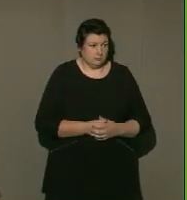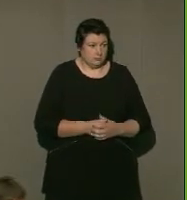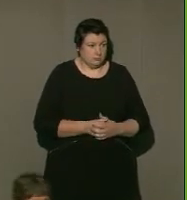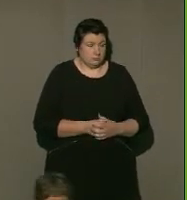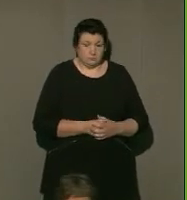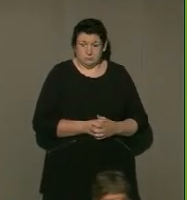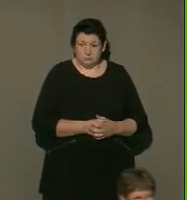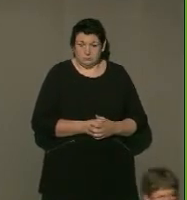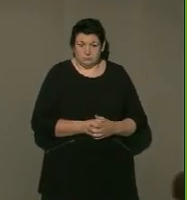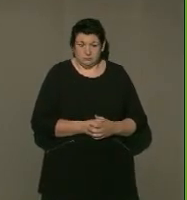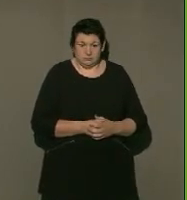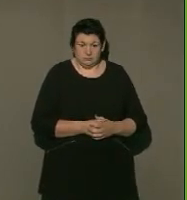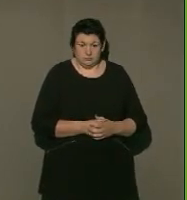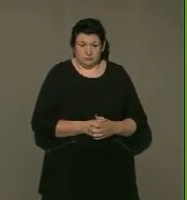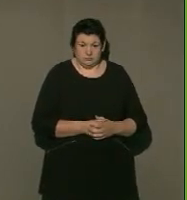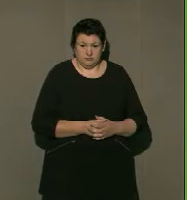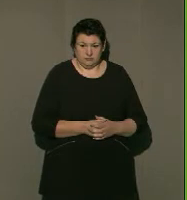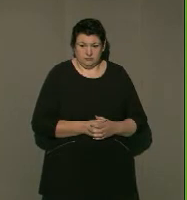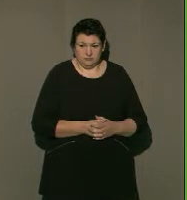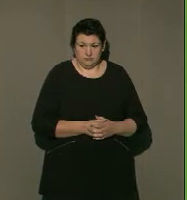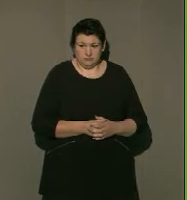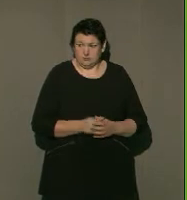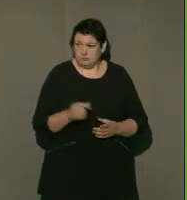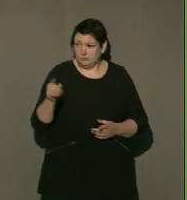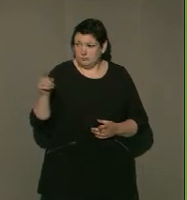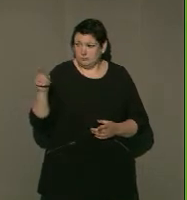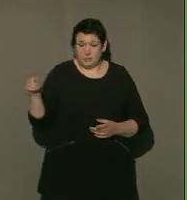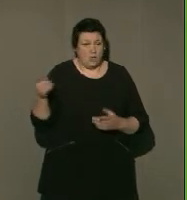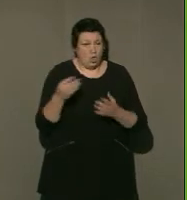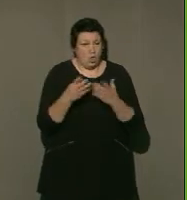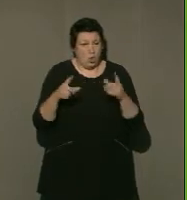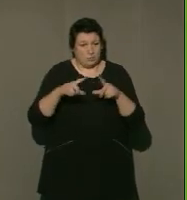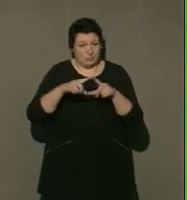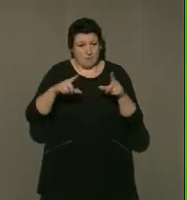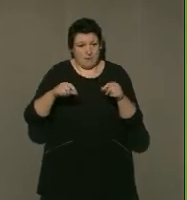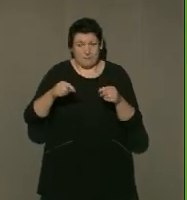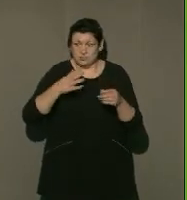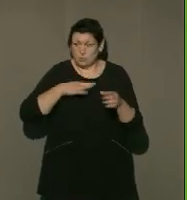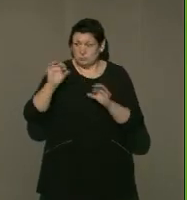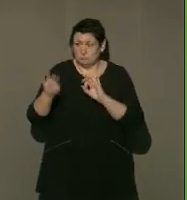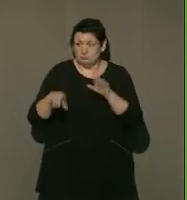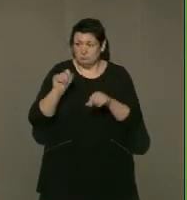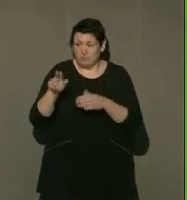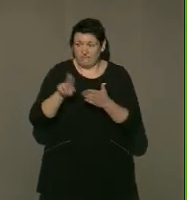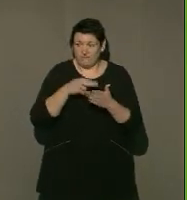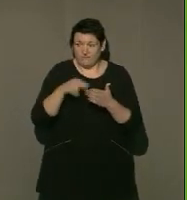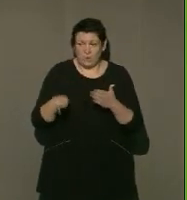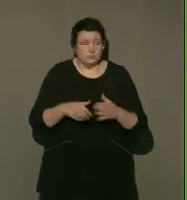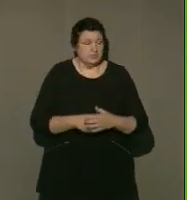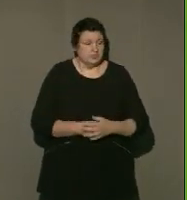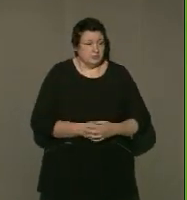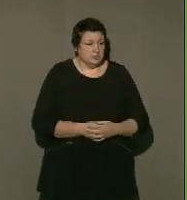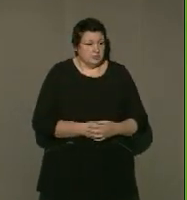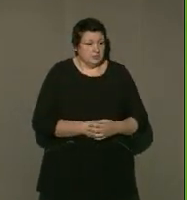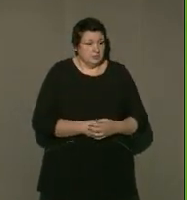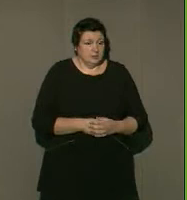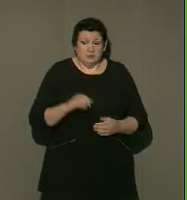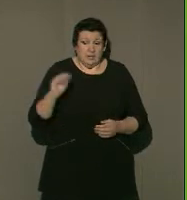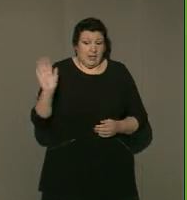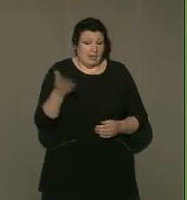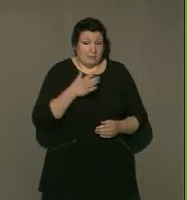There's a large number of ballot papers in the middle block to my right, if somebody could collect those. Does anybody wish to